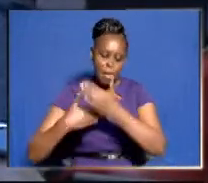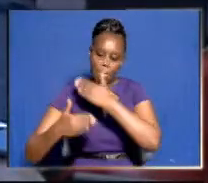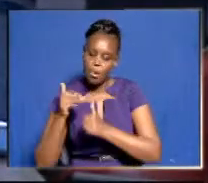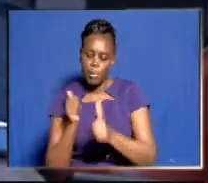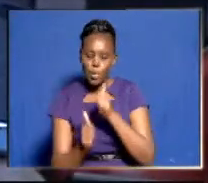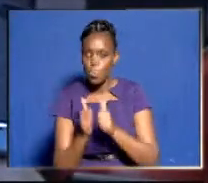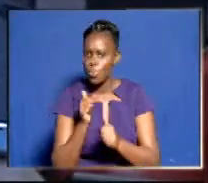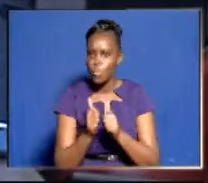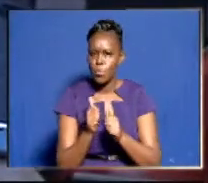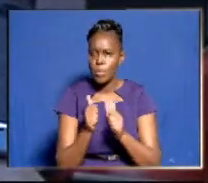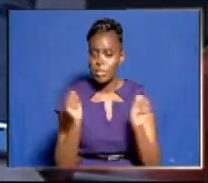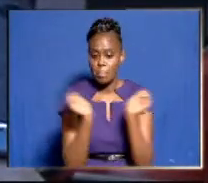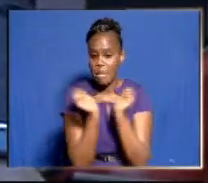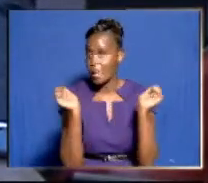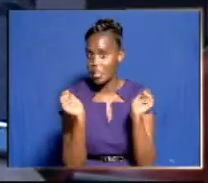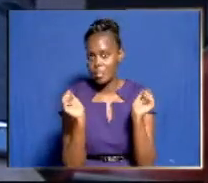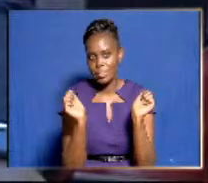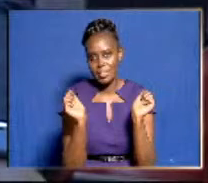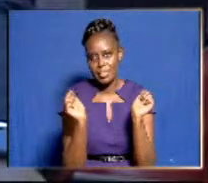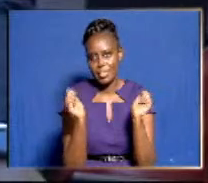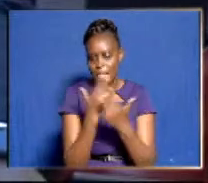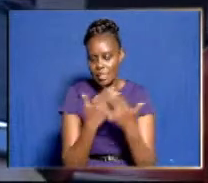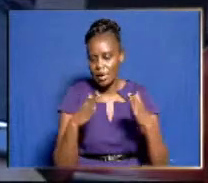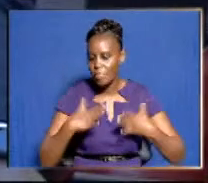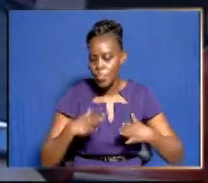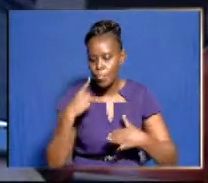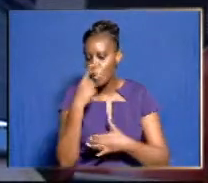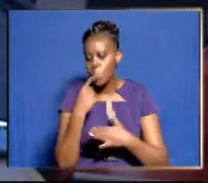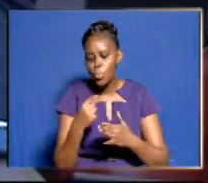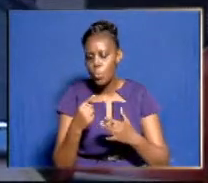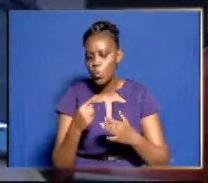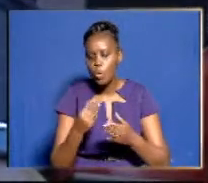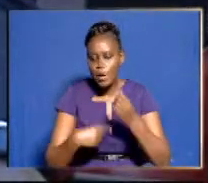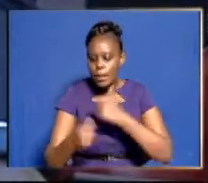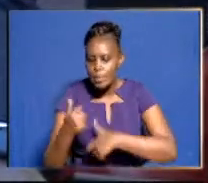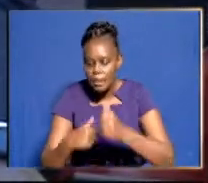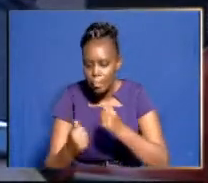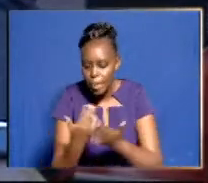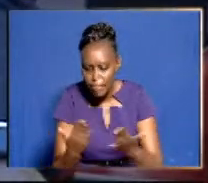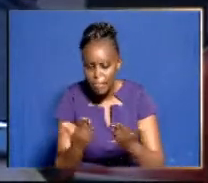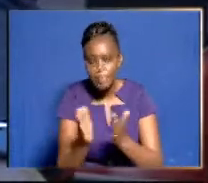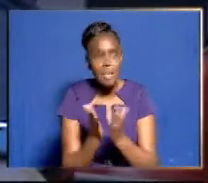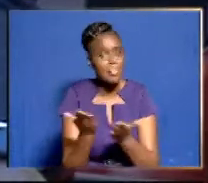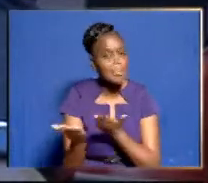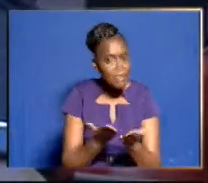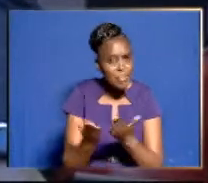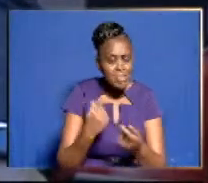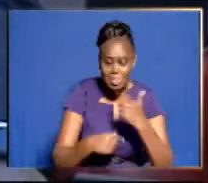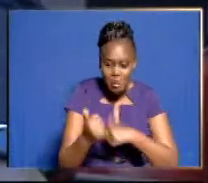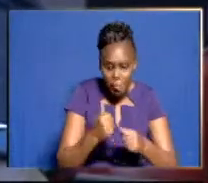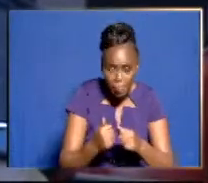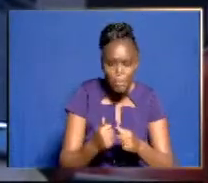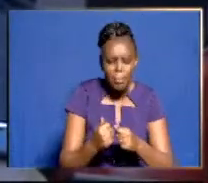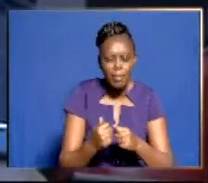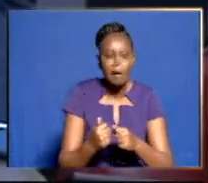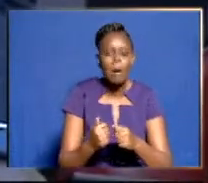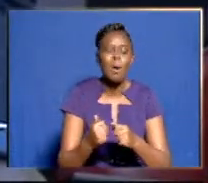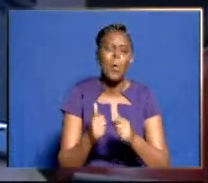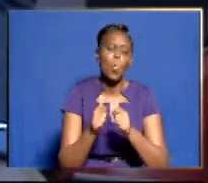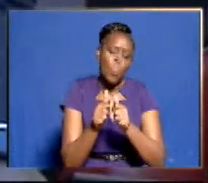should not punish some of the people who supplied goods and services in their genuine